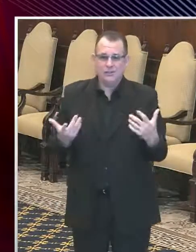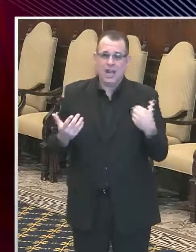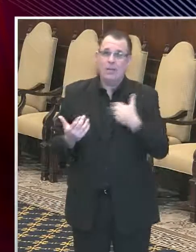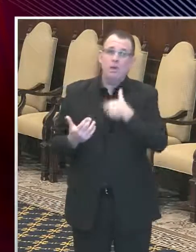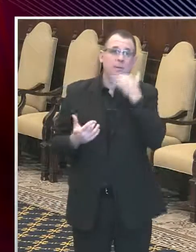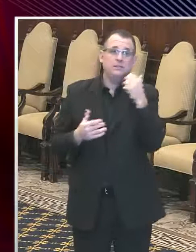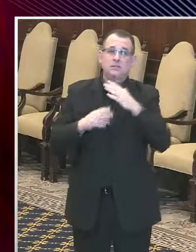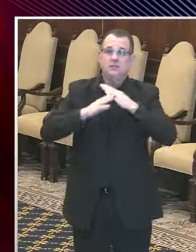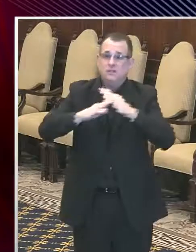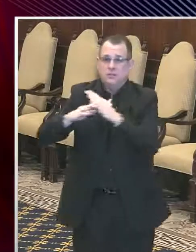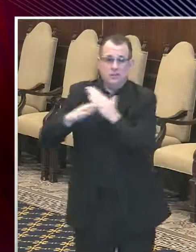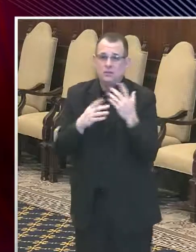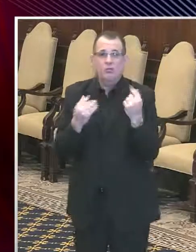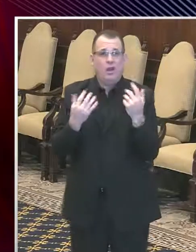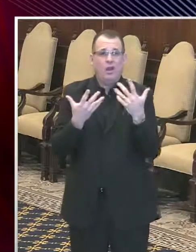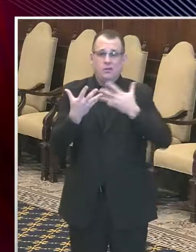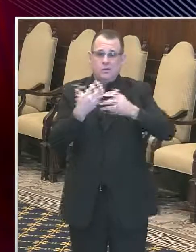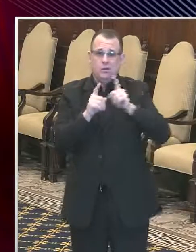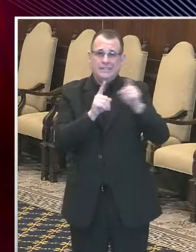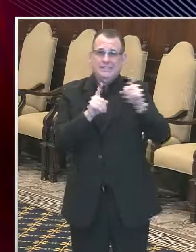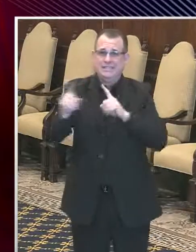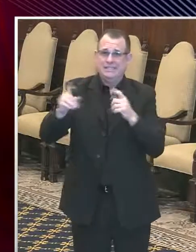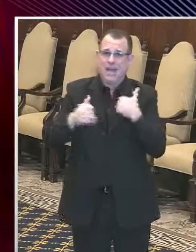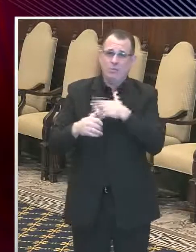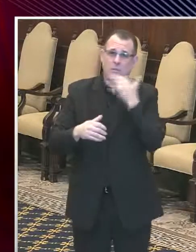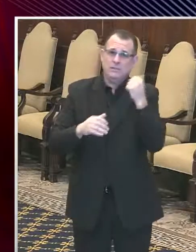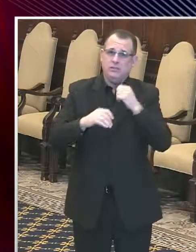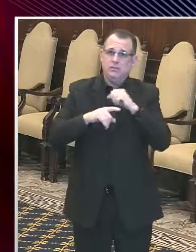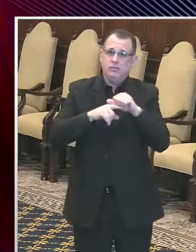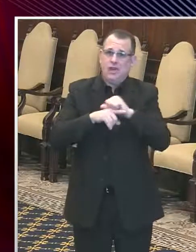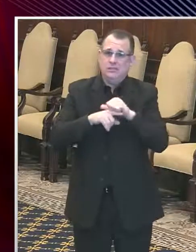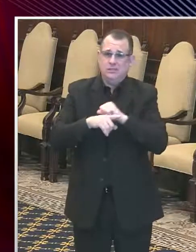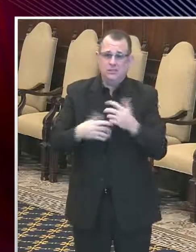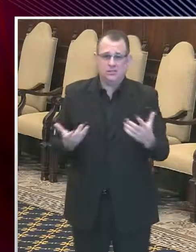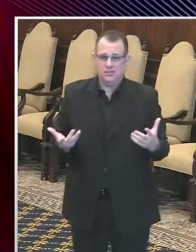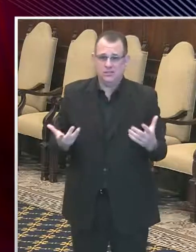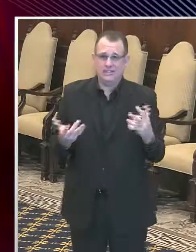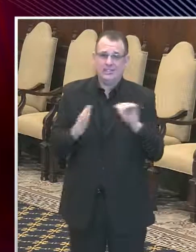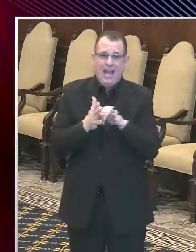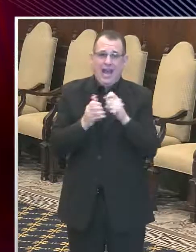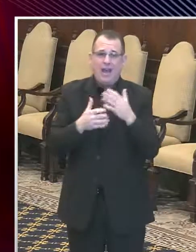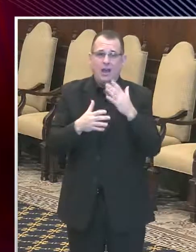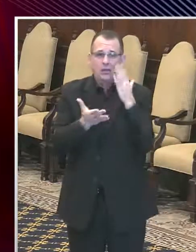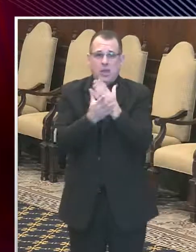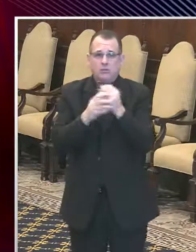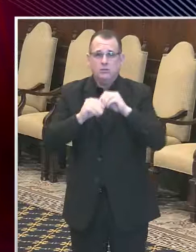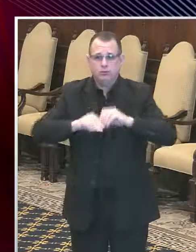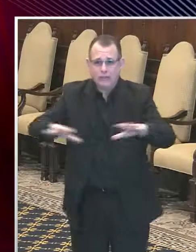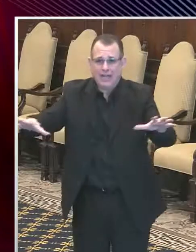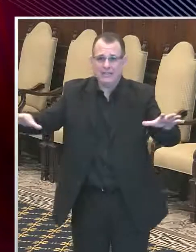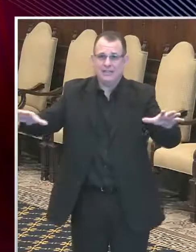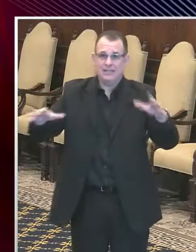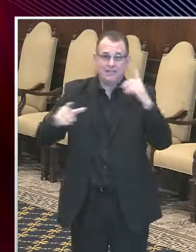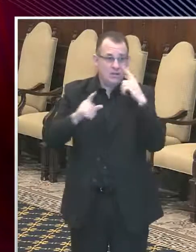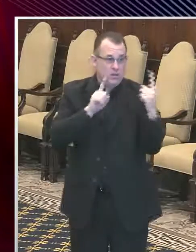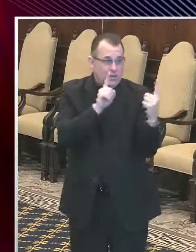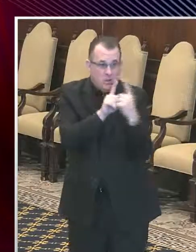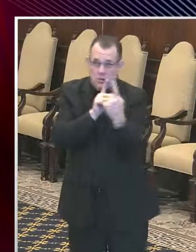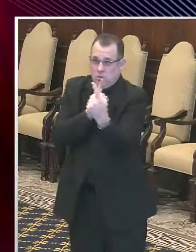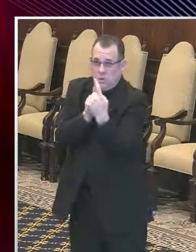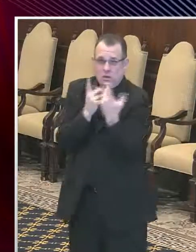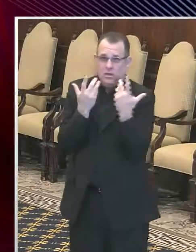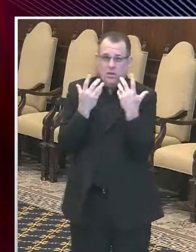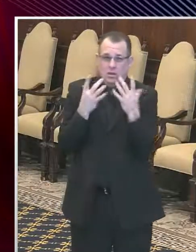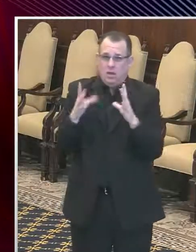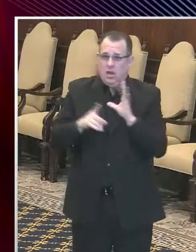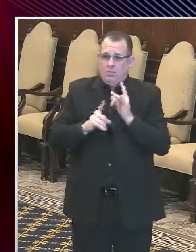preventing spread by keeping a distance from other people. For the most part, this is how you spread it, by being in close proximity to somebody else. So if you stay